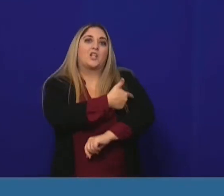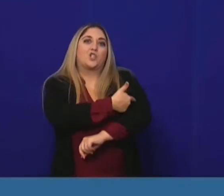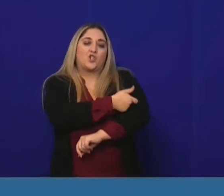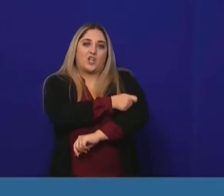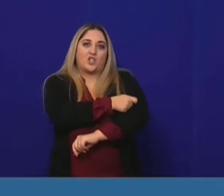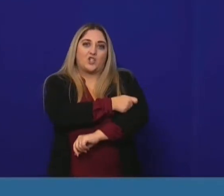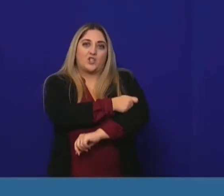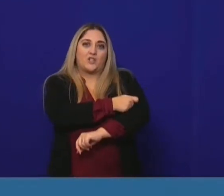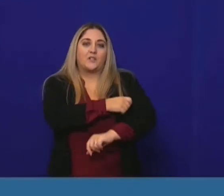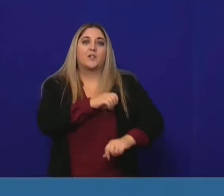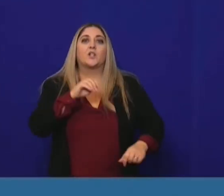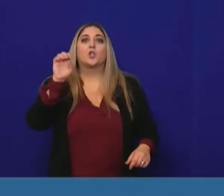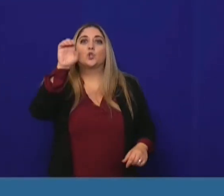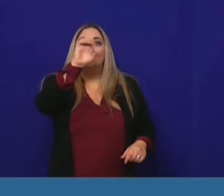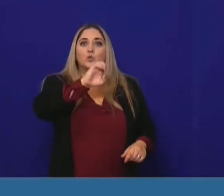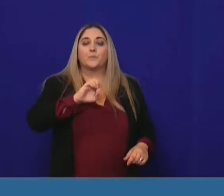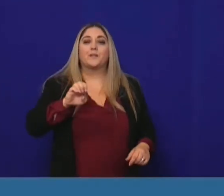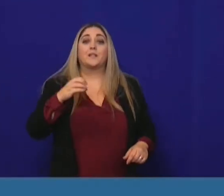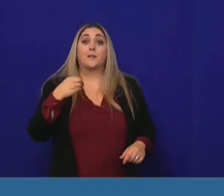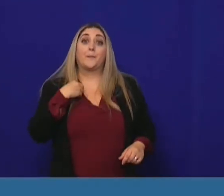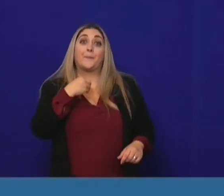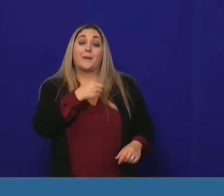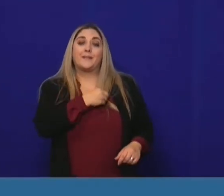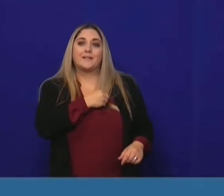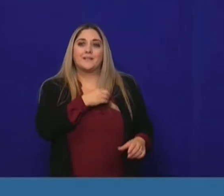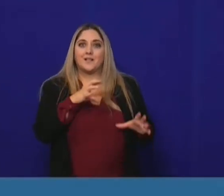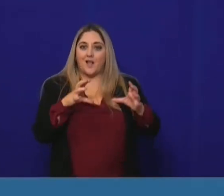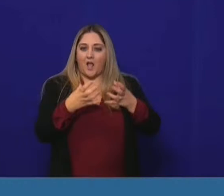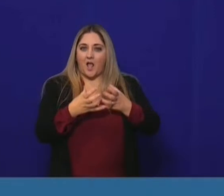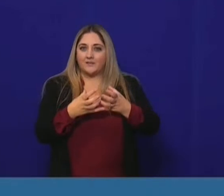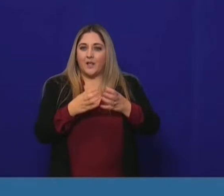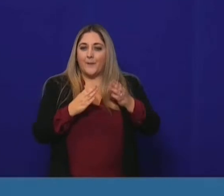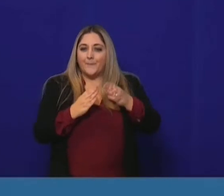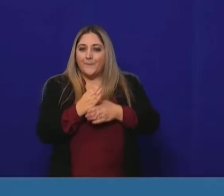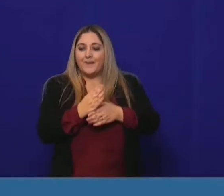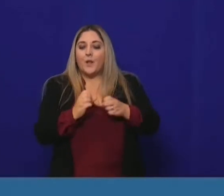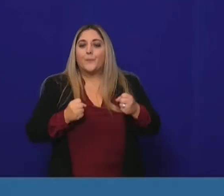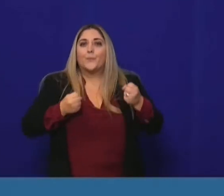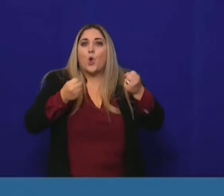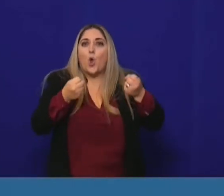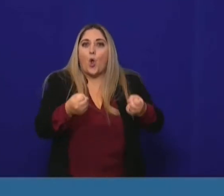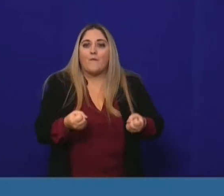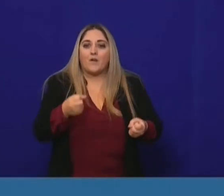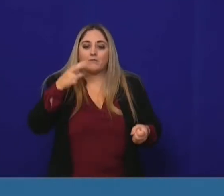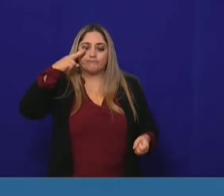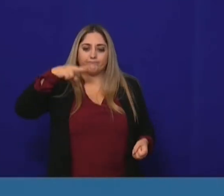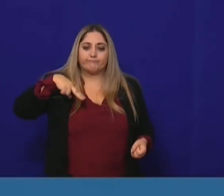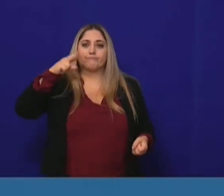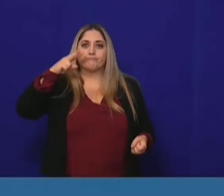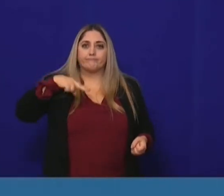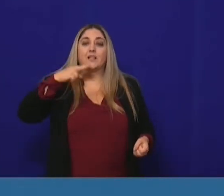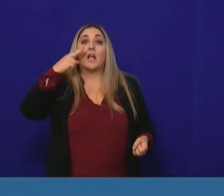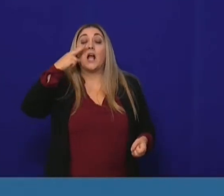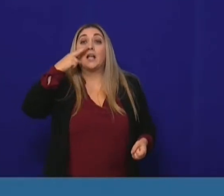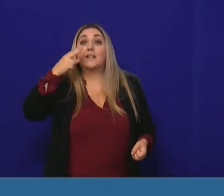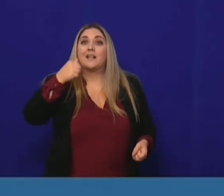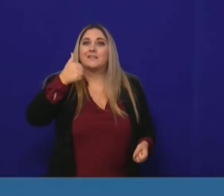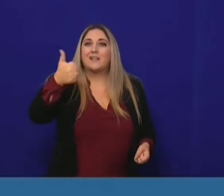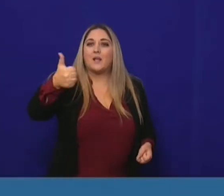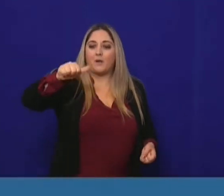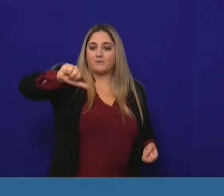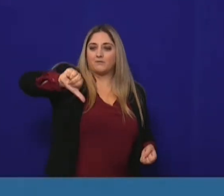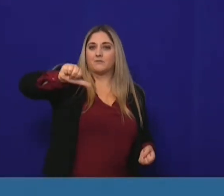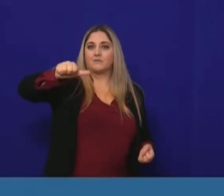l-European Medicines Agency, diġà bdiet rolling trial assessment li ġiet qed tagħmel l-assessjar ta' ċertu